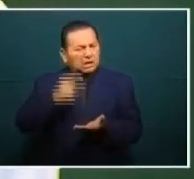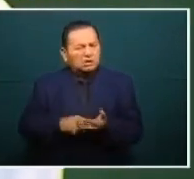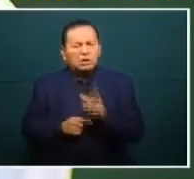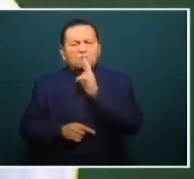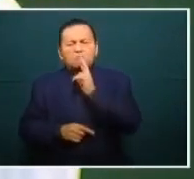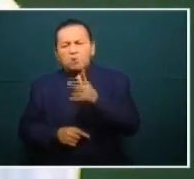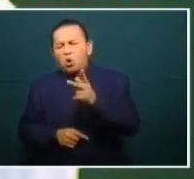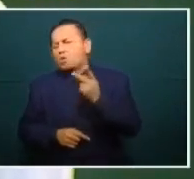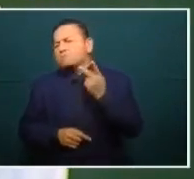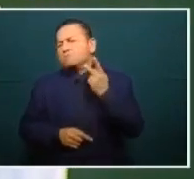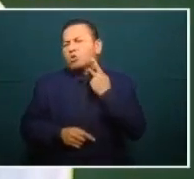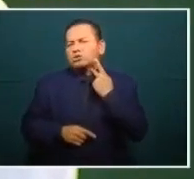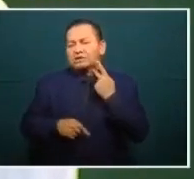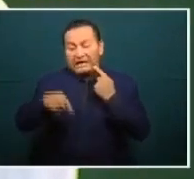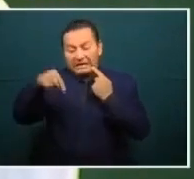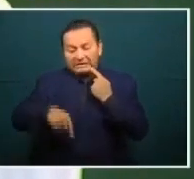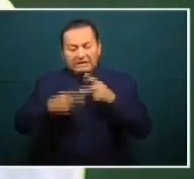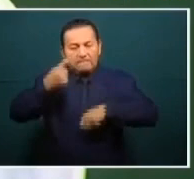foreign.